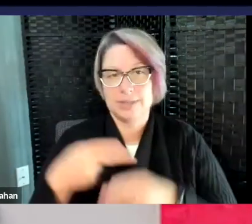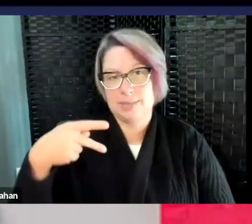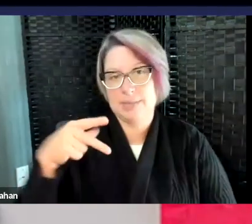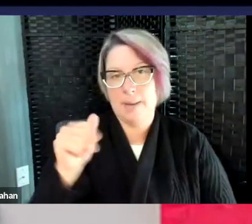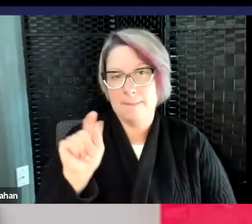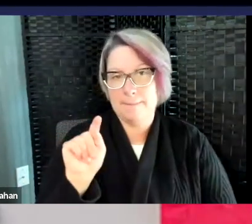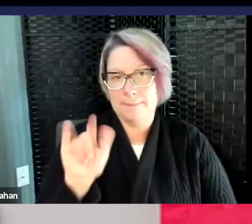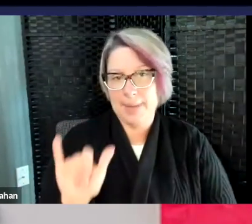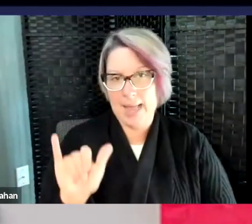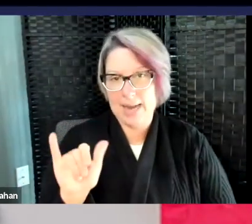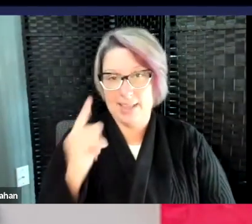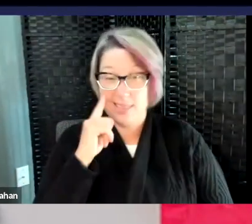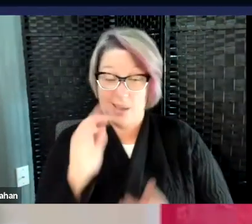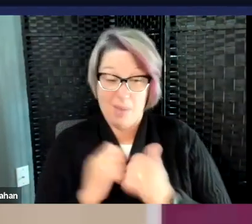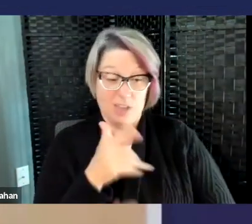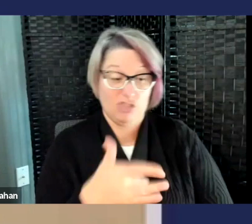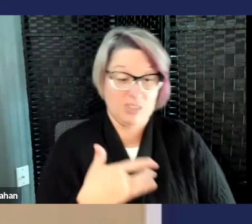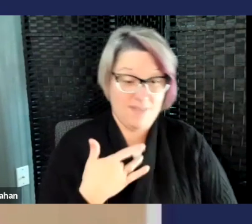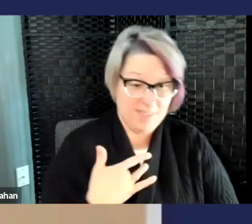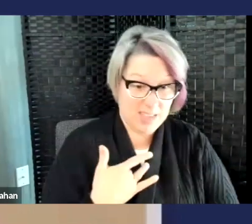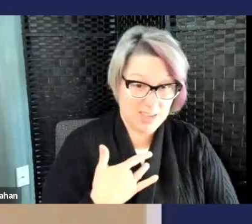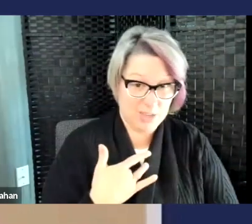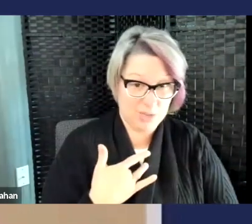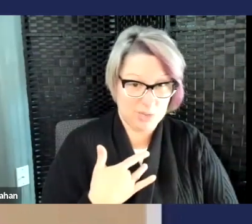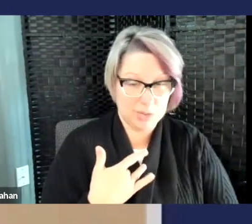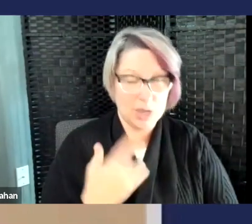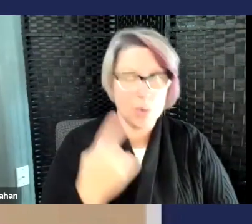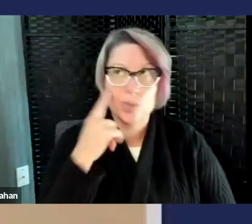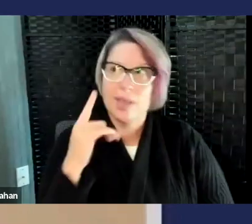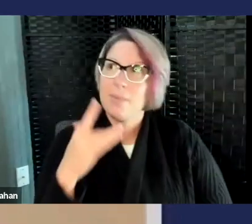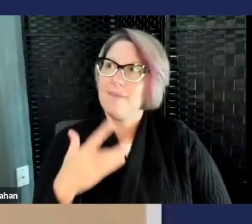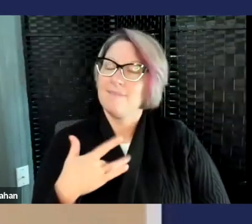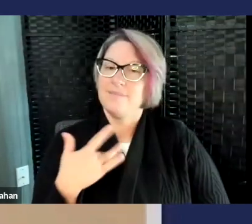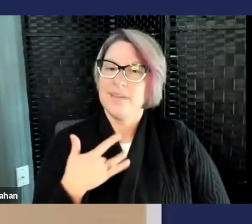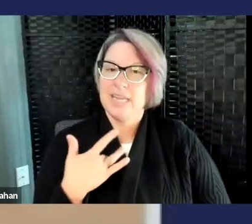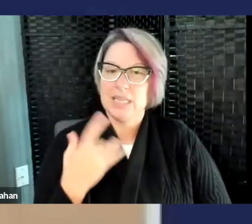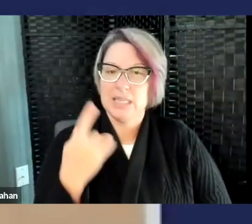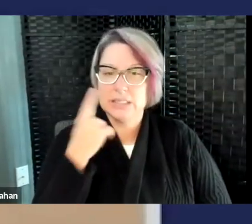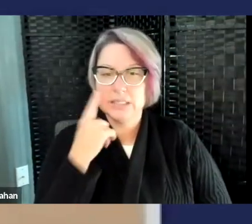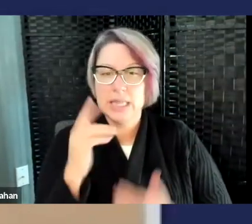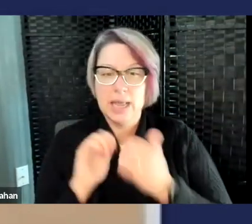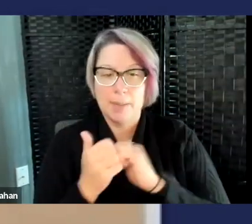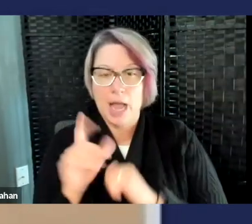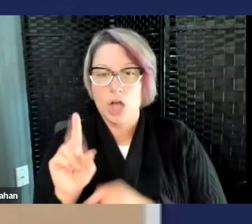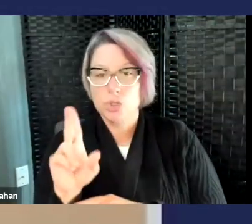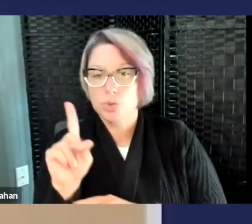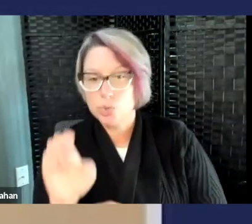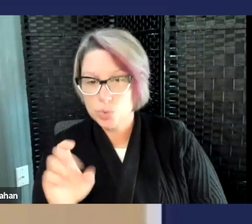feels, okay, and when we think about our feelings, I want you to think about the way Dude and Patty